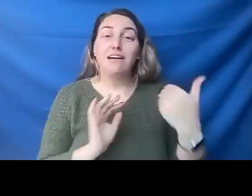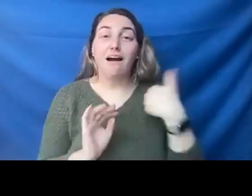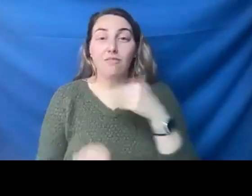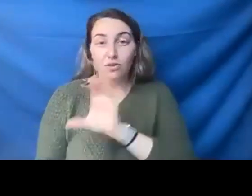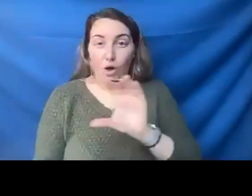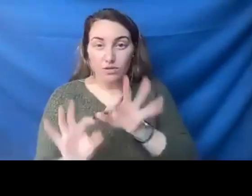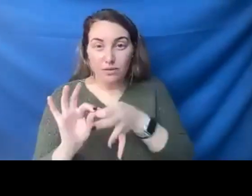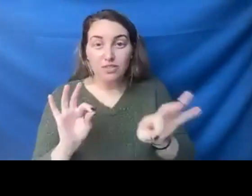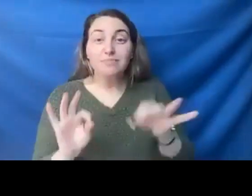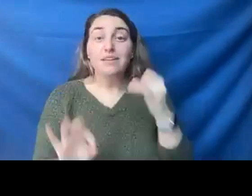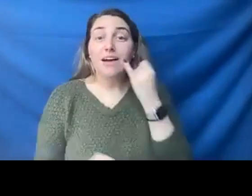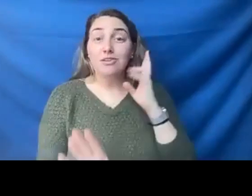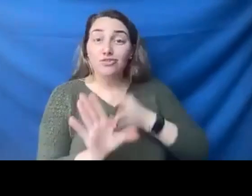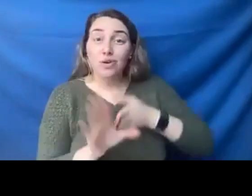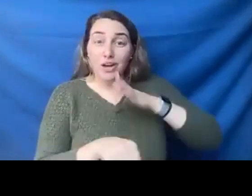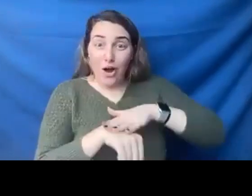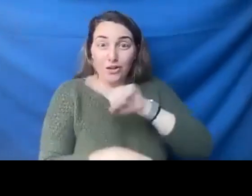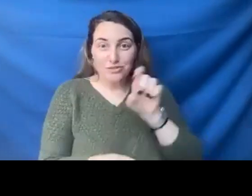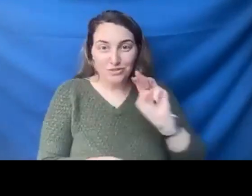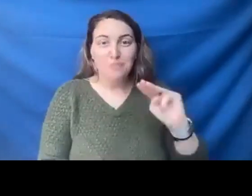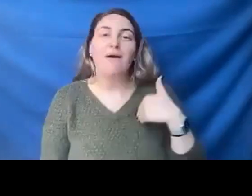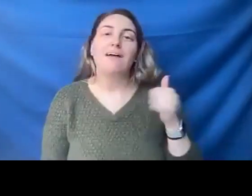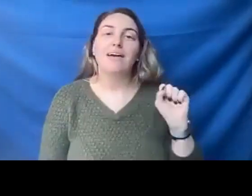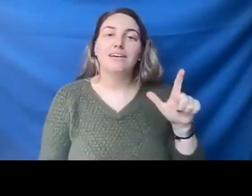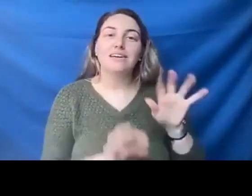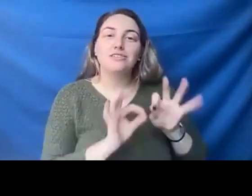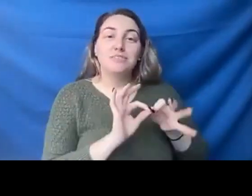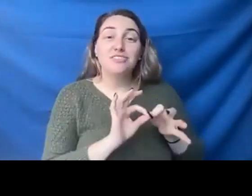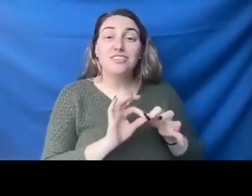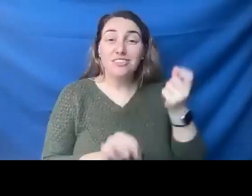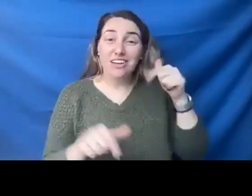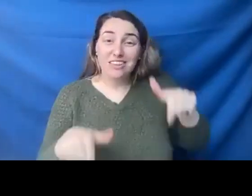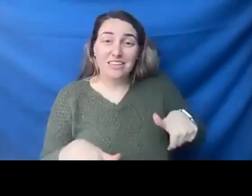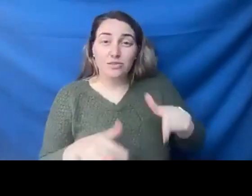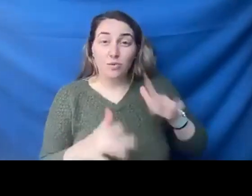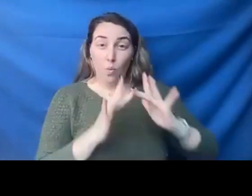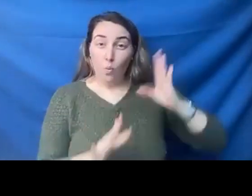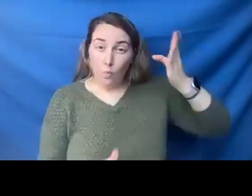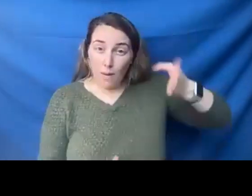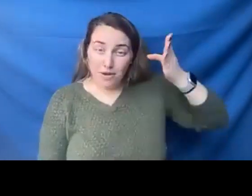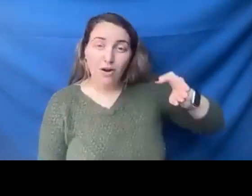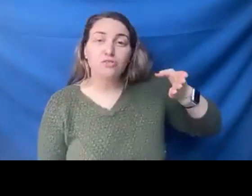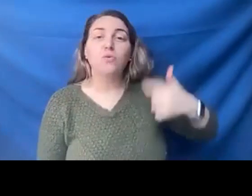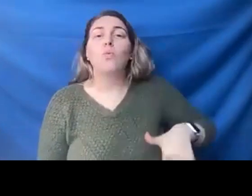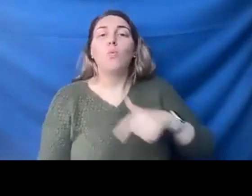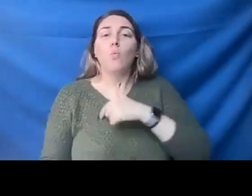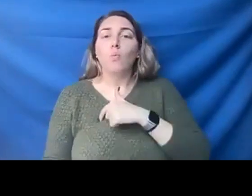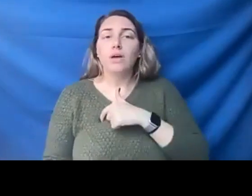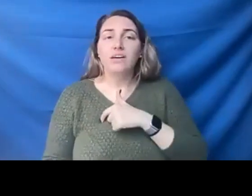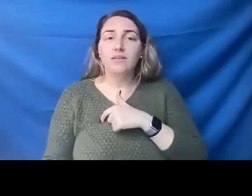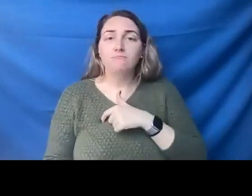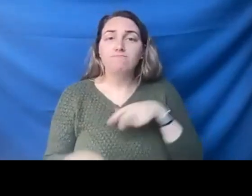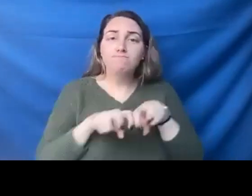via Zoom, we do have American Sign Language interpretation. Because this is a webinar, we have discussed amongst the panelists